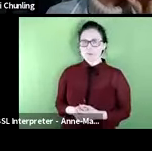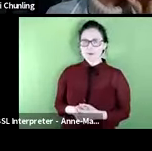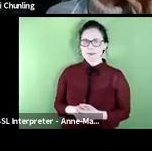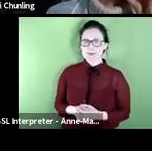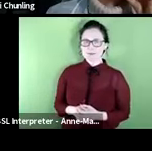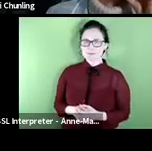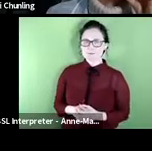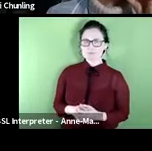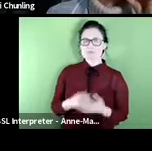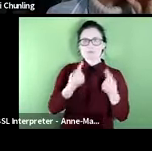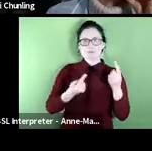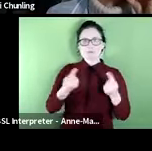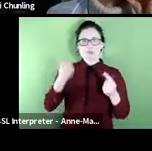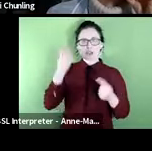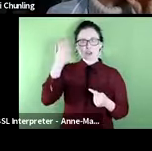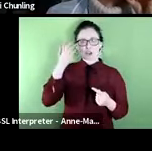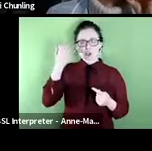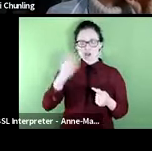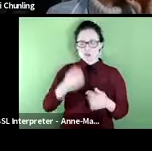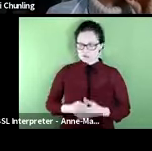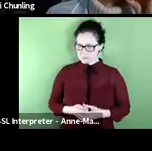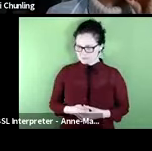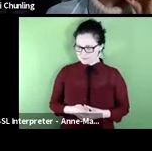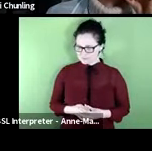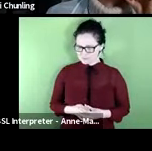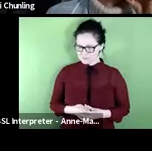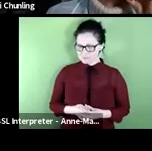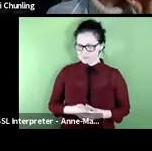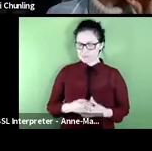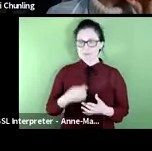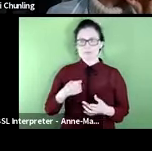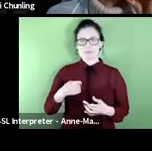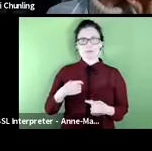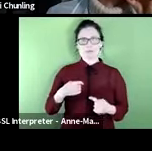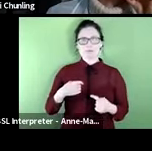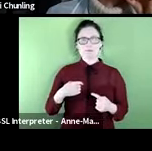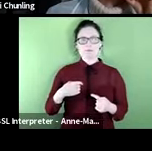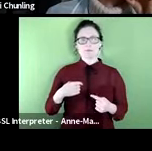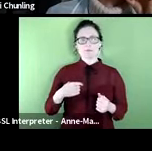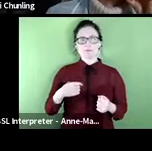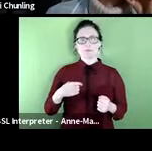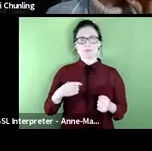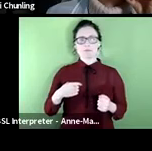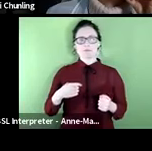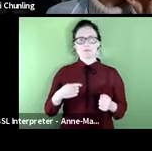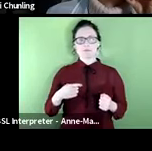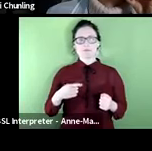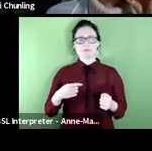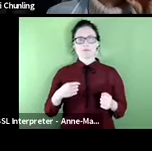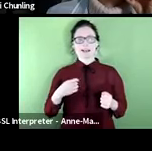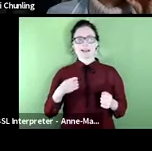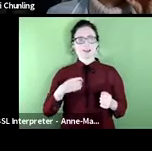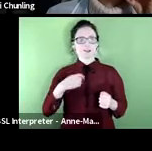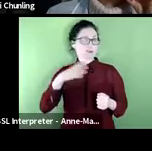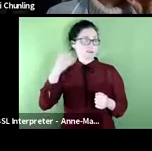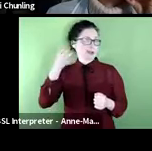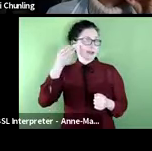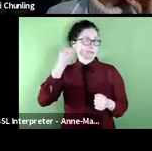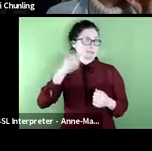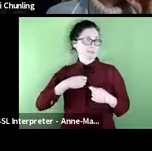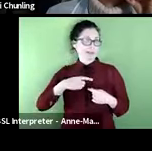I live and work in Luxembourg, but I'm primarily French. You detect this with my accent, of course,